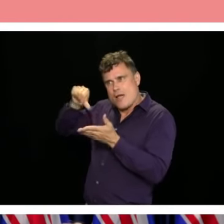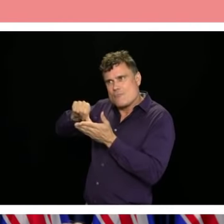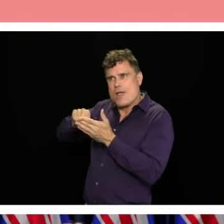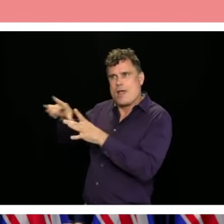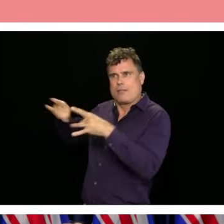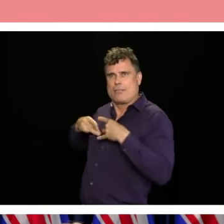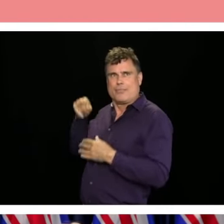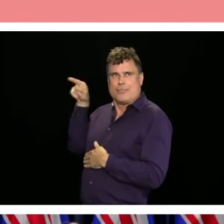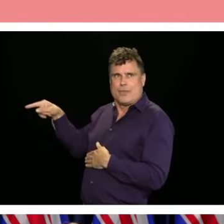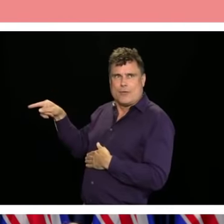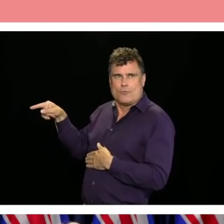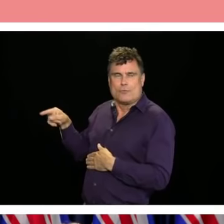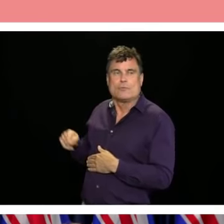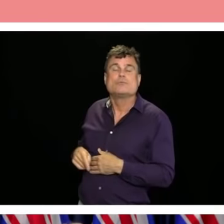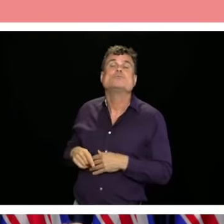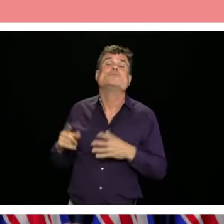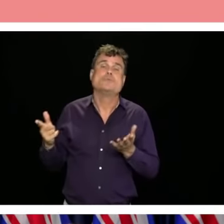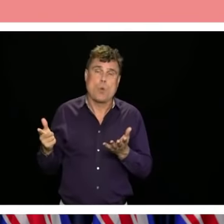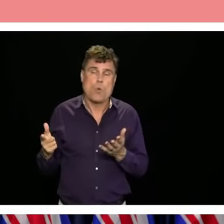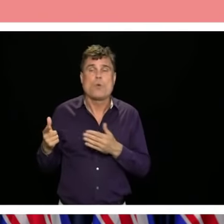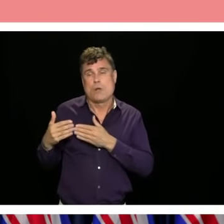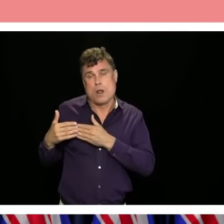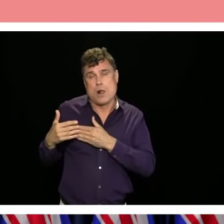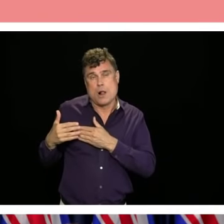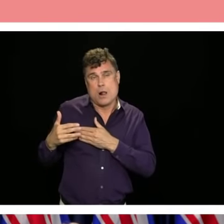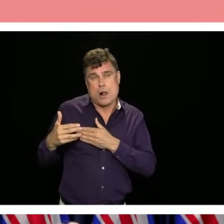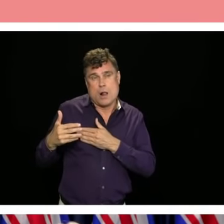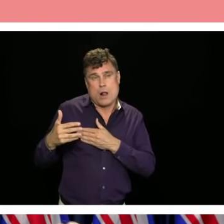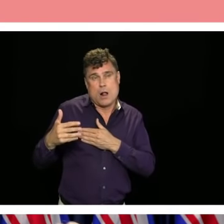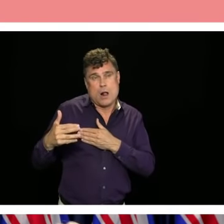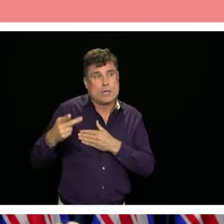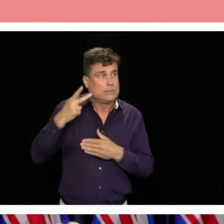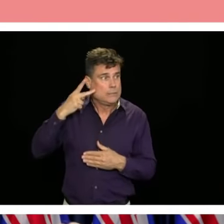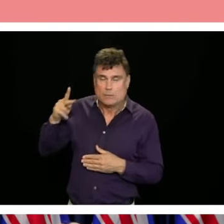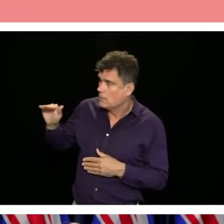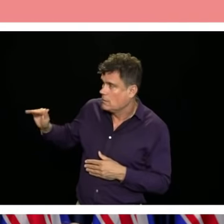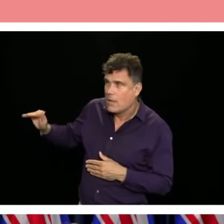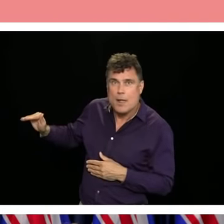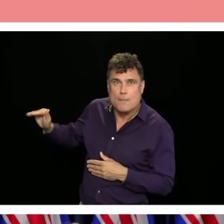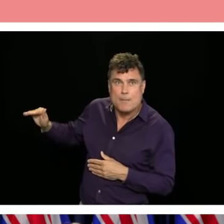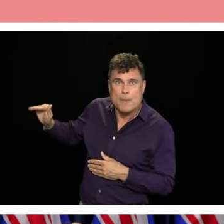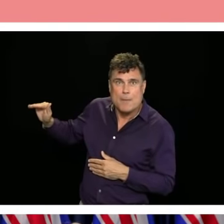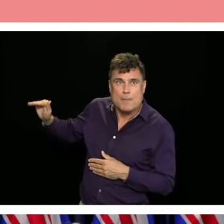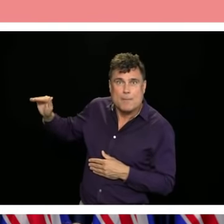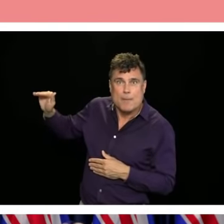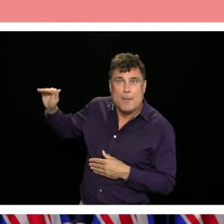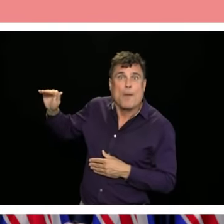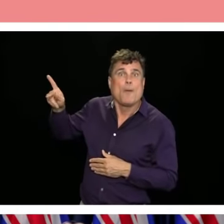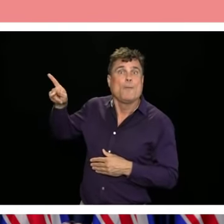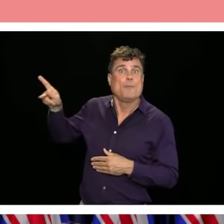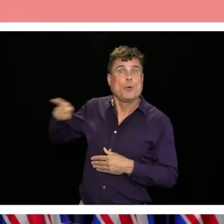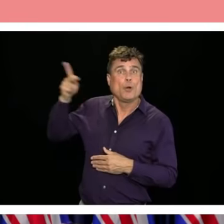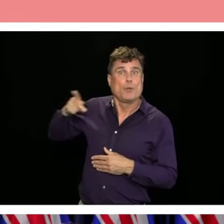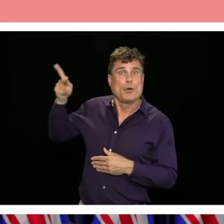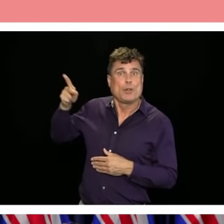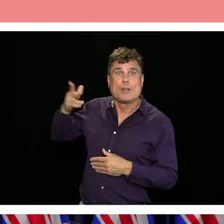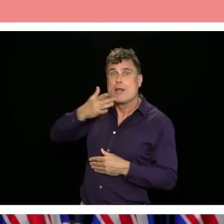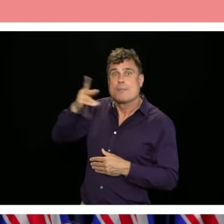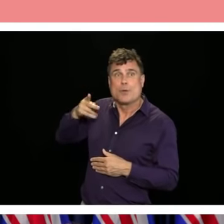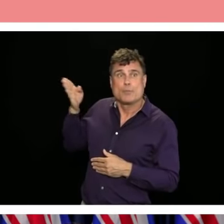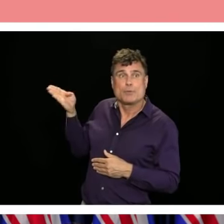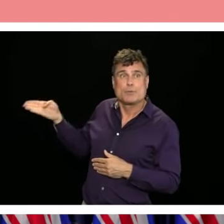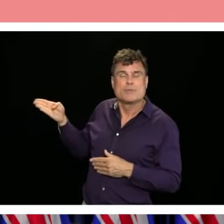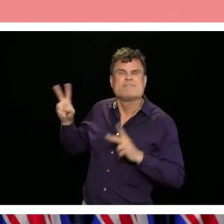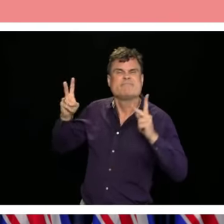genome sequence come in, and it turned out to be very highly correlated with the genome sequences that were circulating in